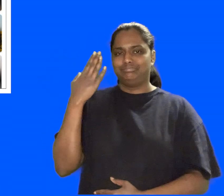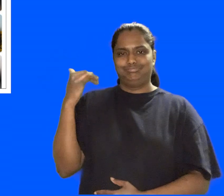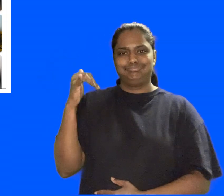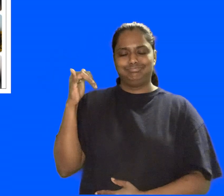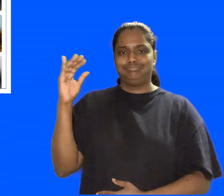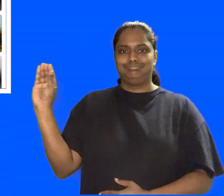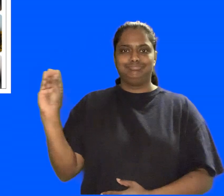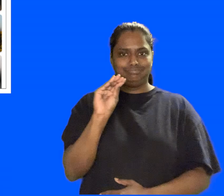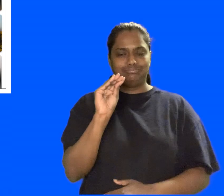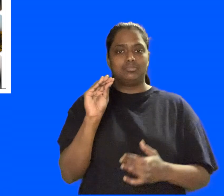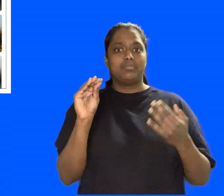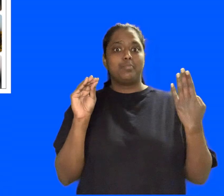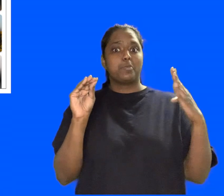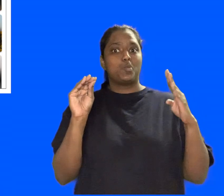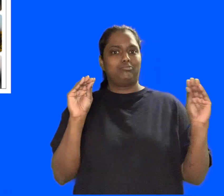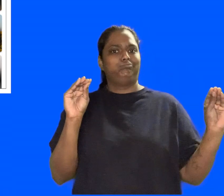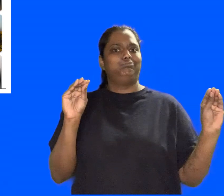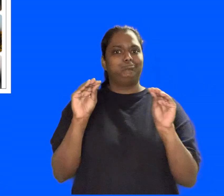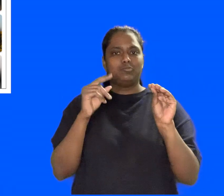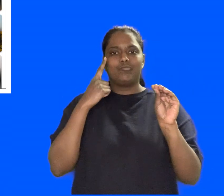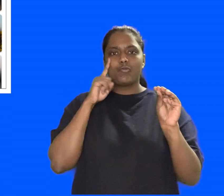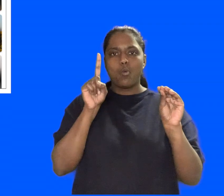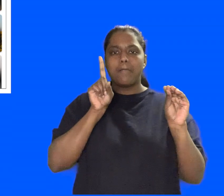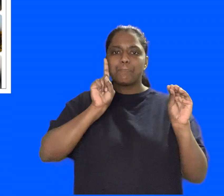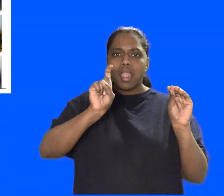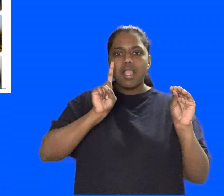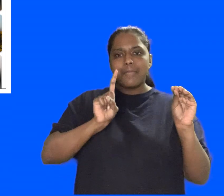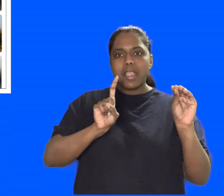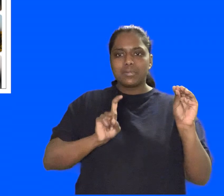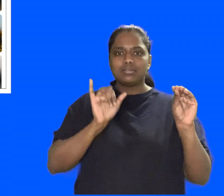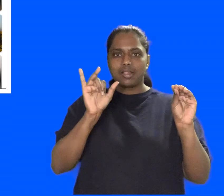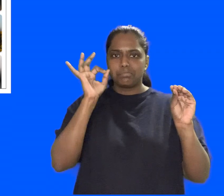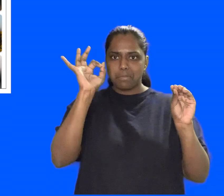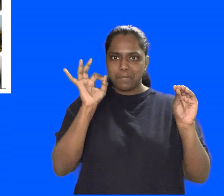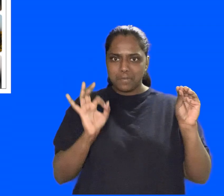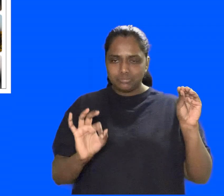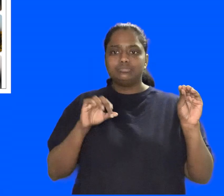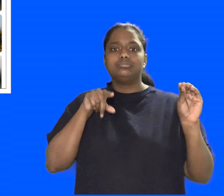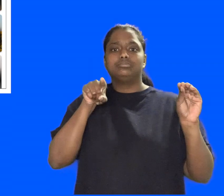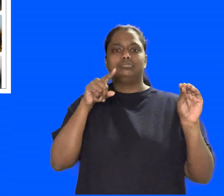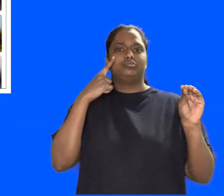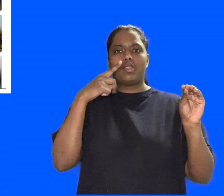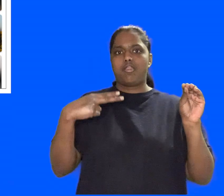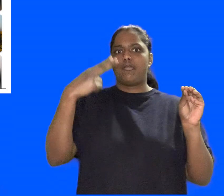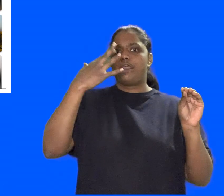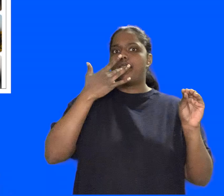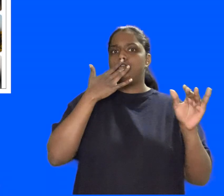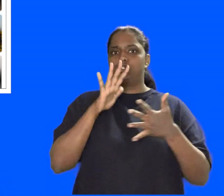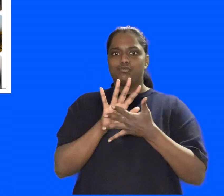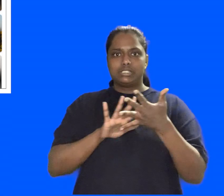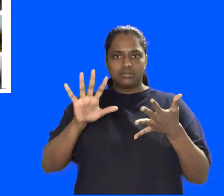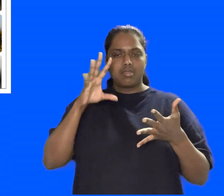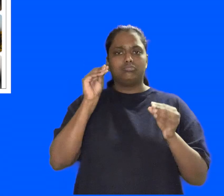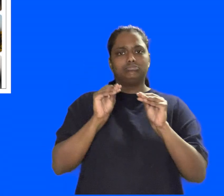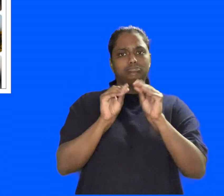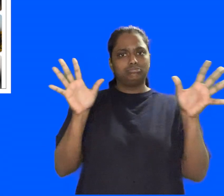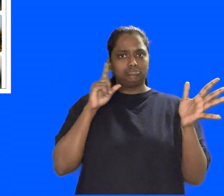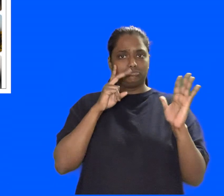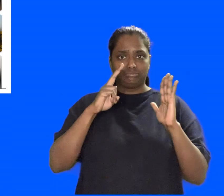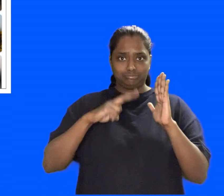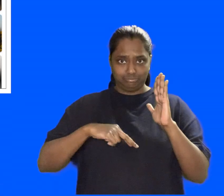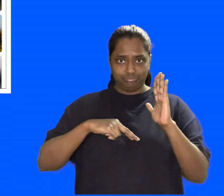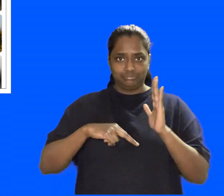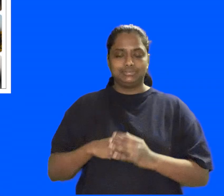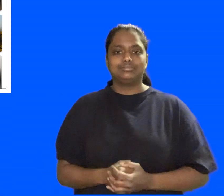a of Creative Users Project's brand yellow. And we've also used blue for the buttons in a way to maintain